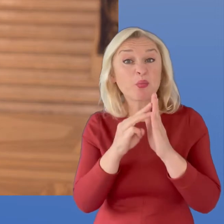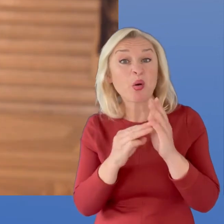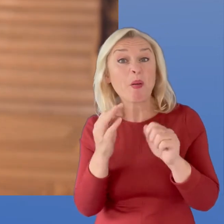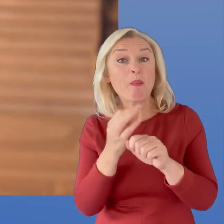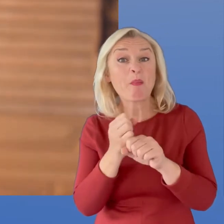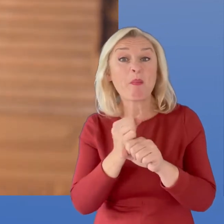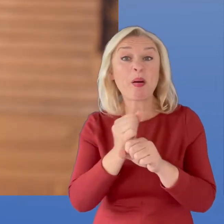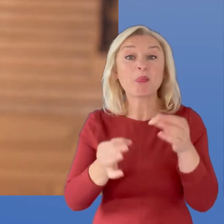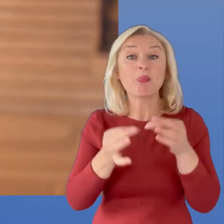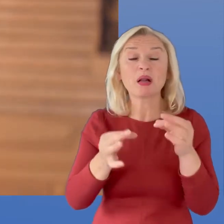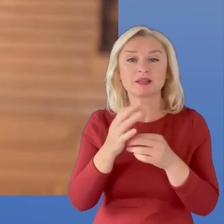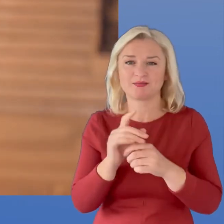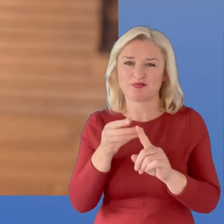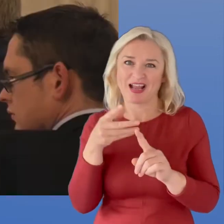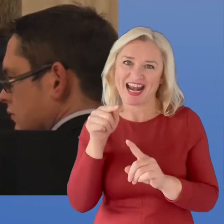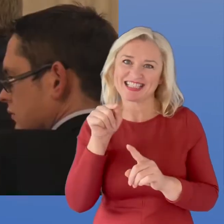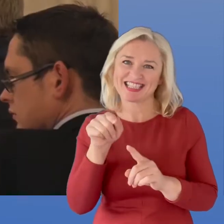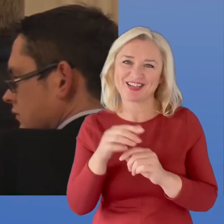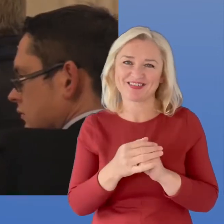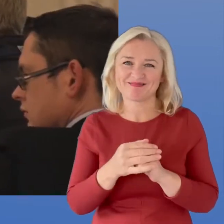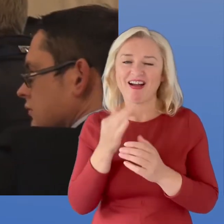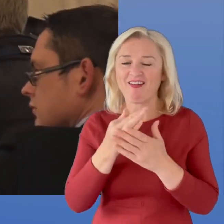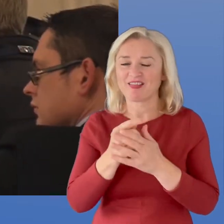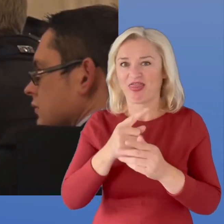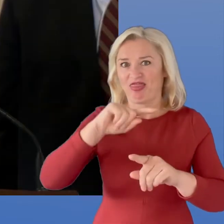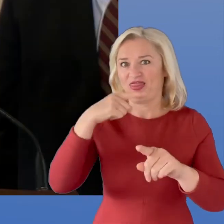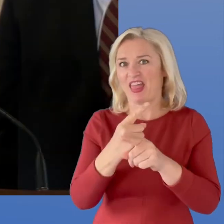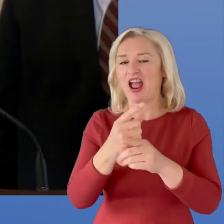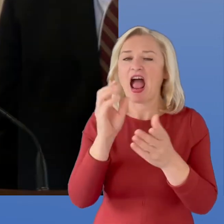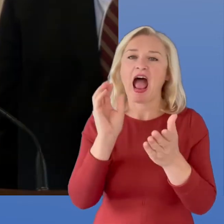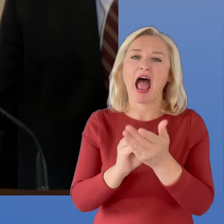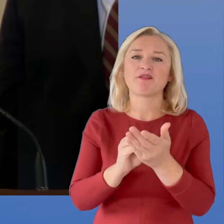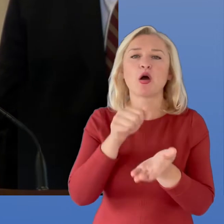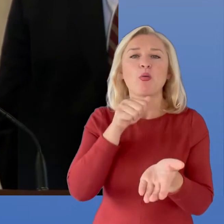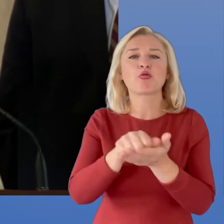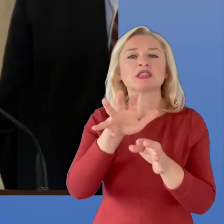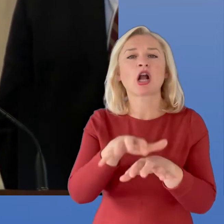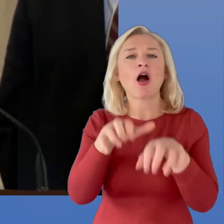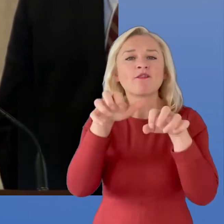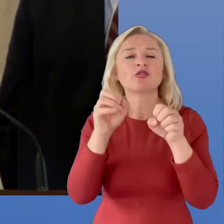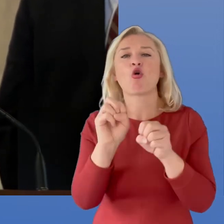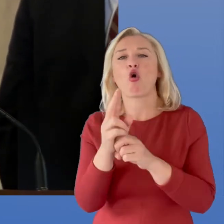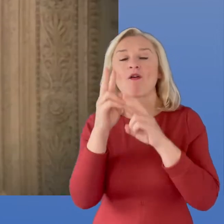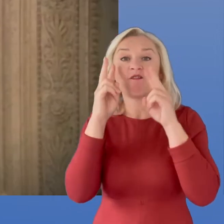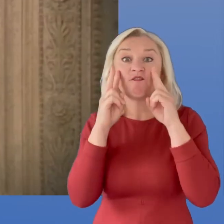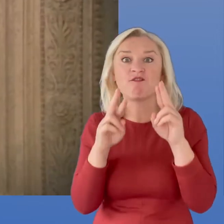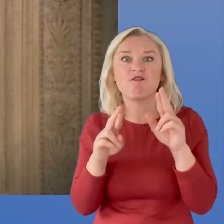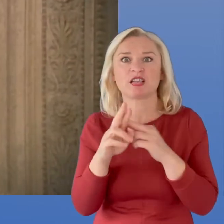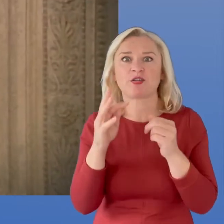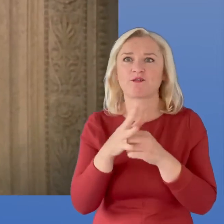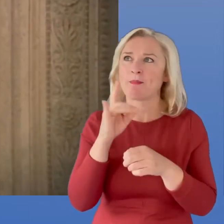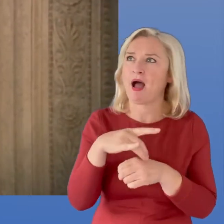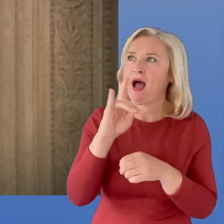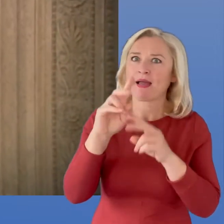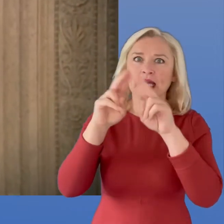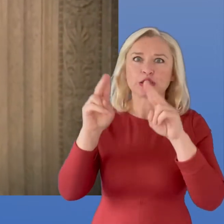current affairs programmes, it's a space you may instantly recognise, as it often provides the backdrop to press conferences and visits by